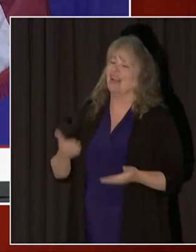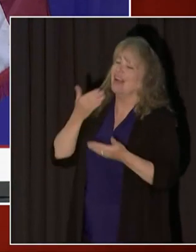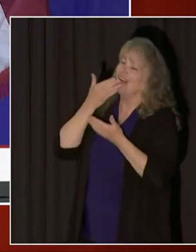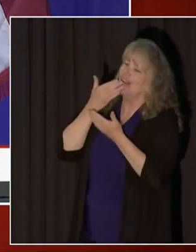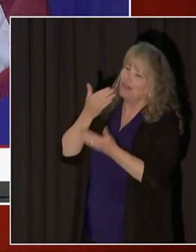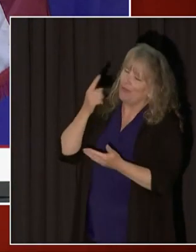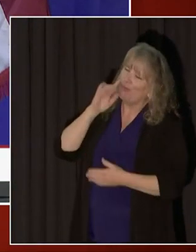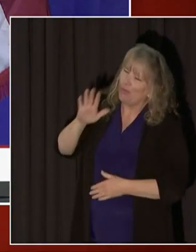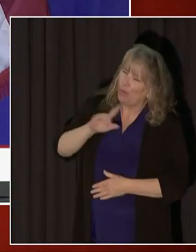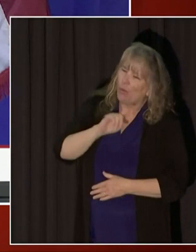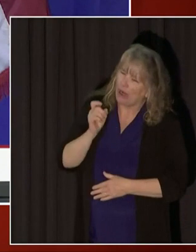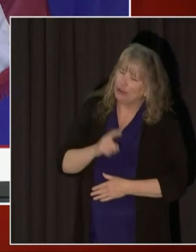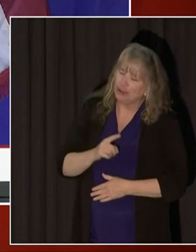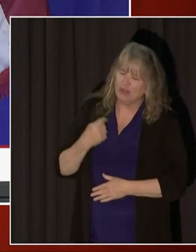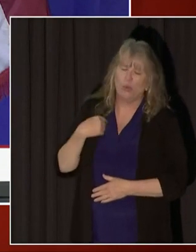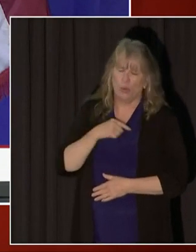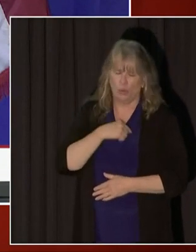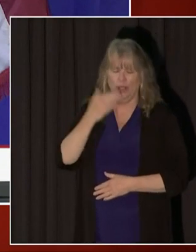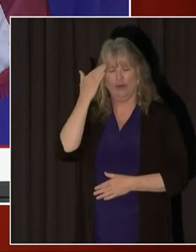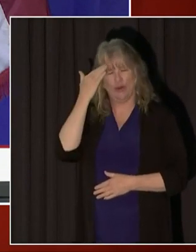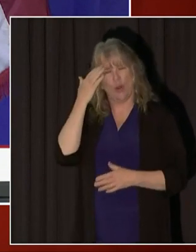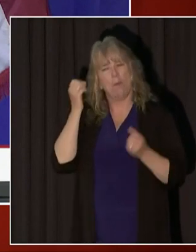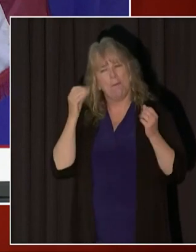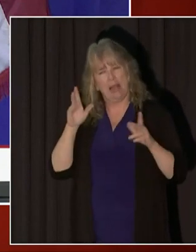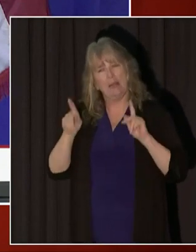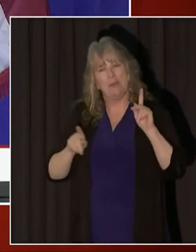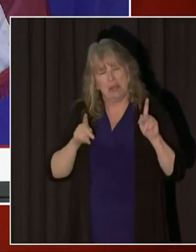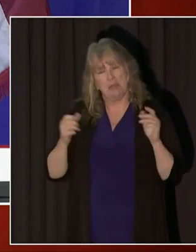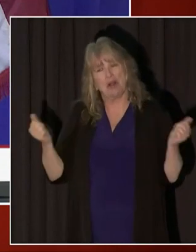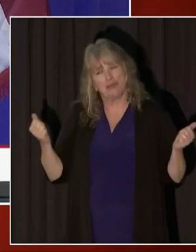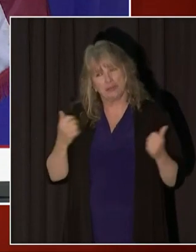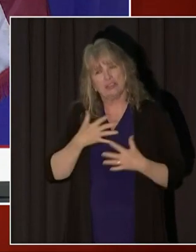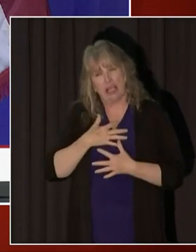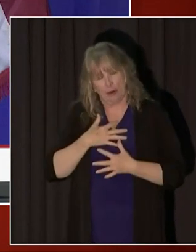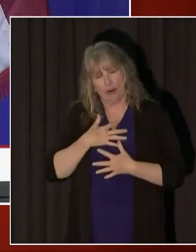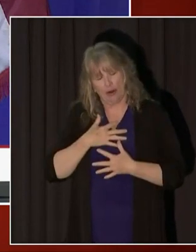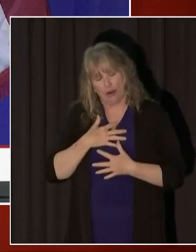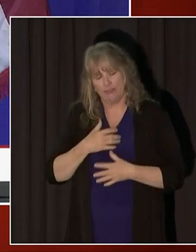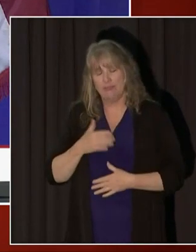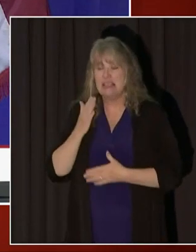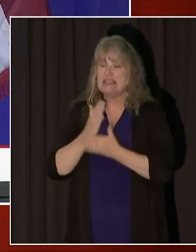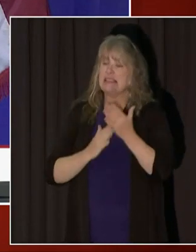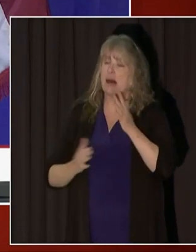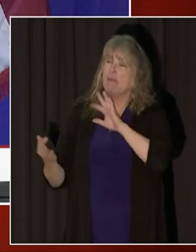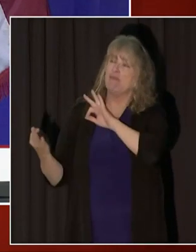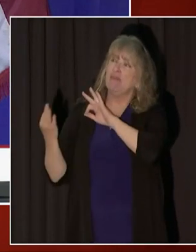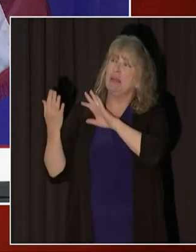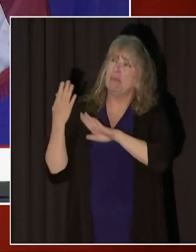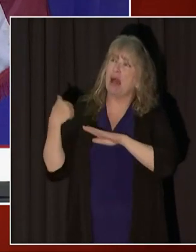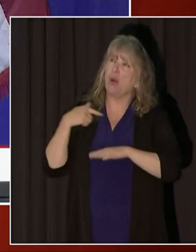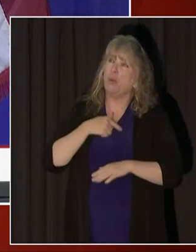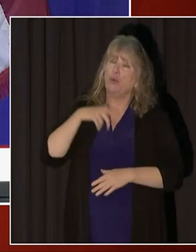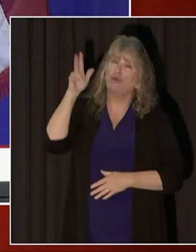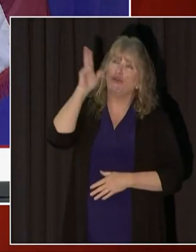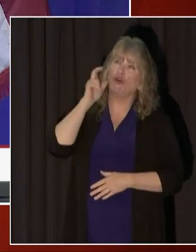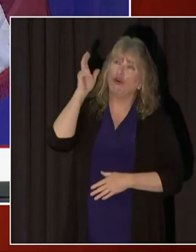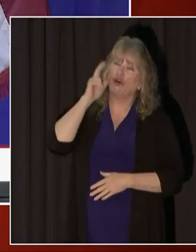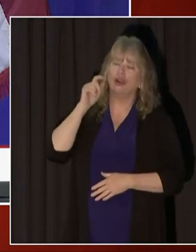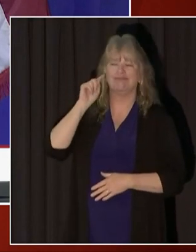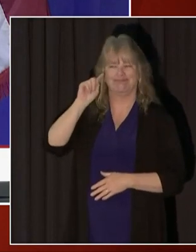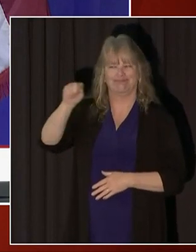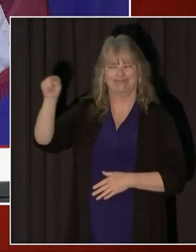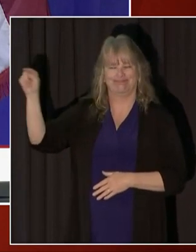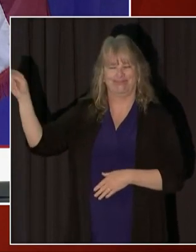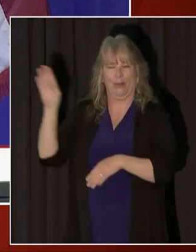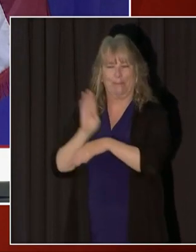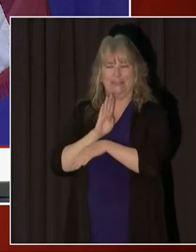we know a lot of people are scared, and part of the feedback that we've been getting over the last weeks certainly are from business